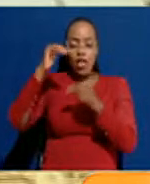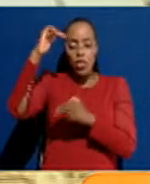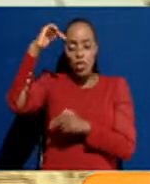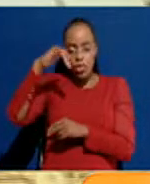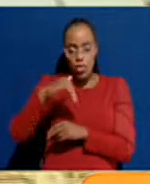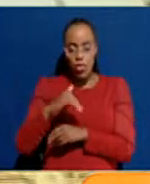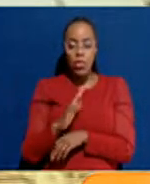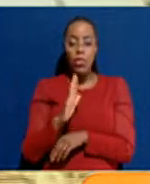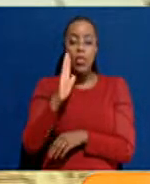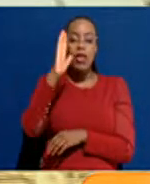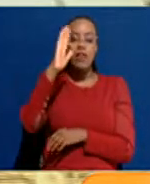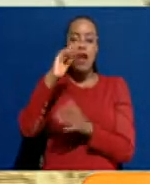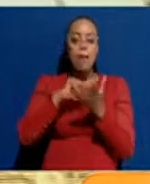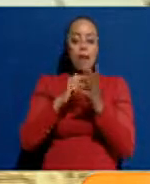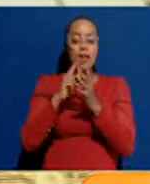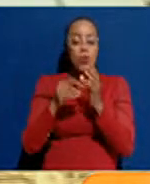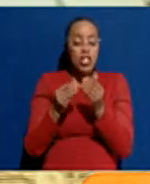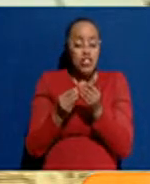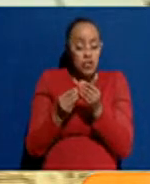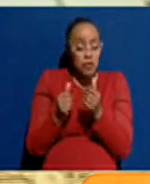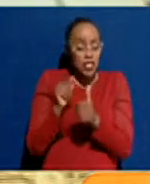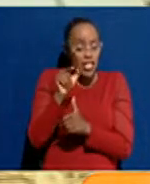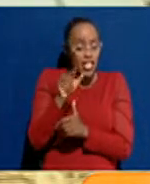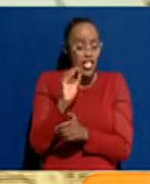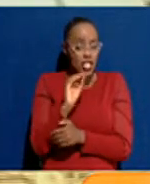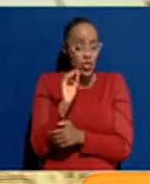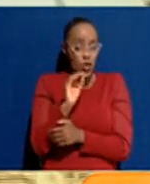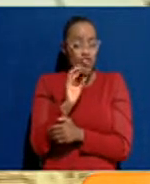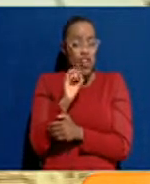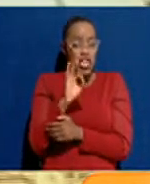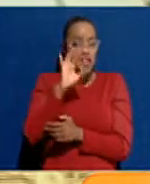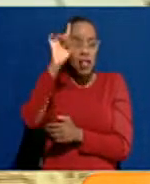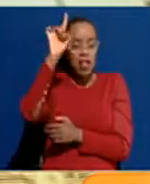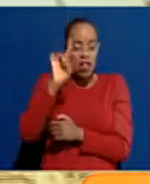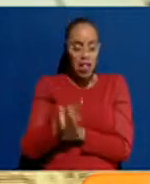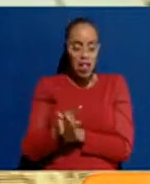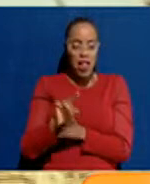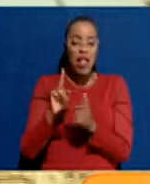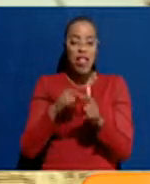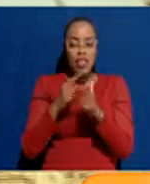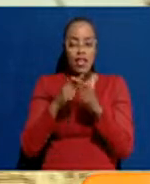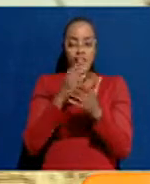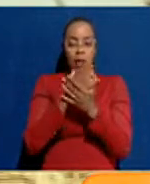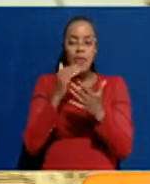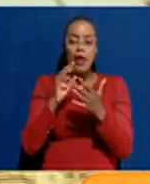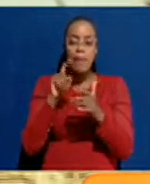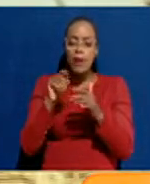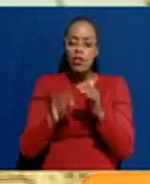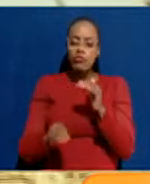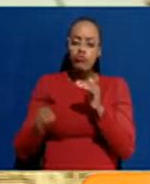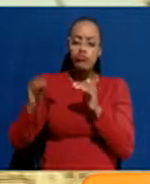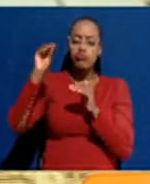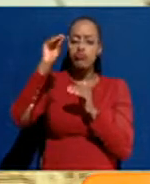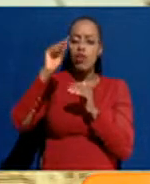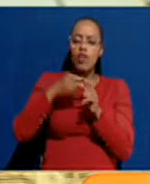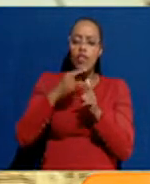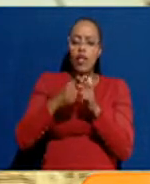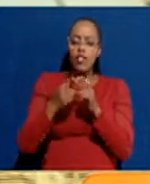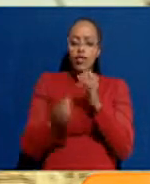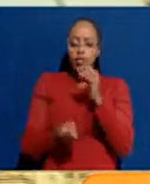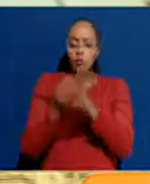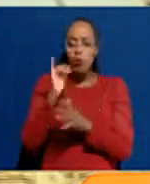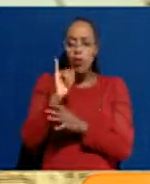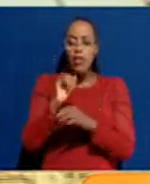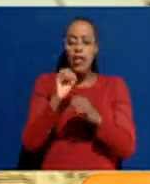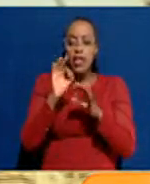warning. And if you don't mitigate, if it goes down, something else must come up to meet that, to bridge that demand. If